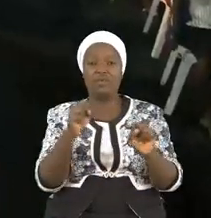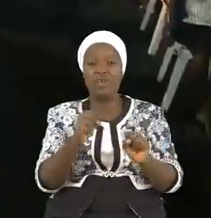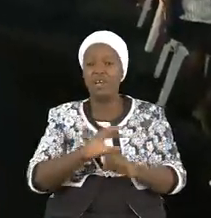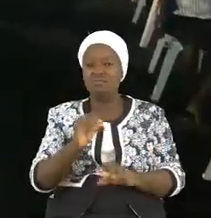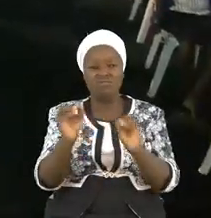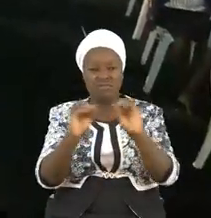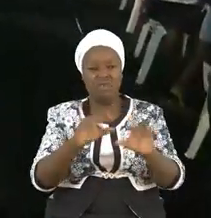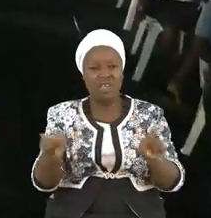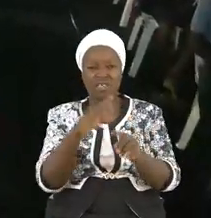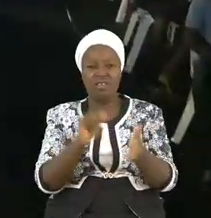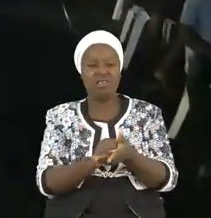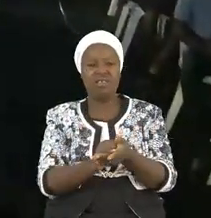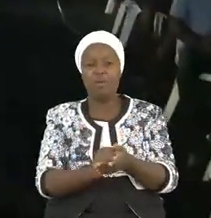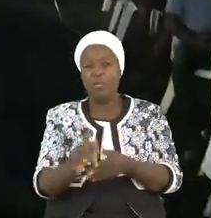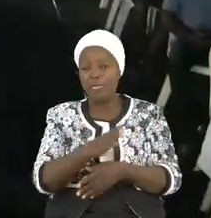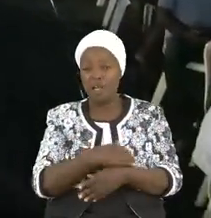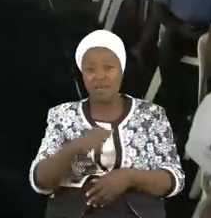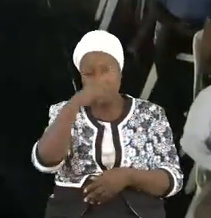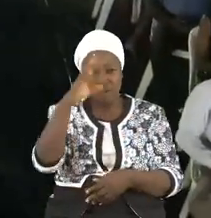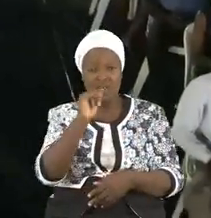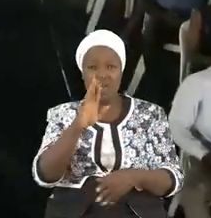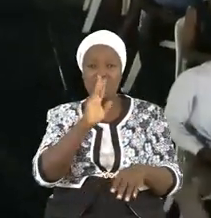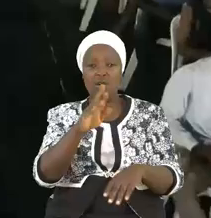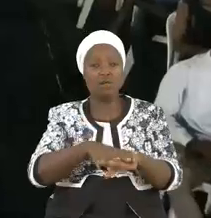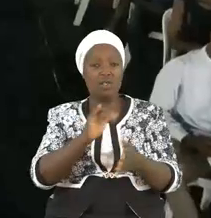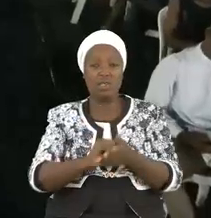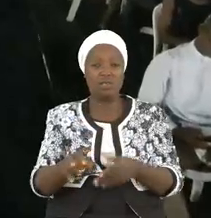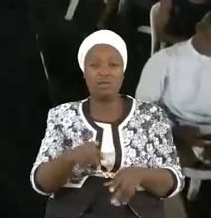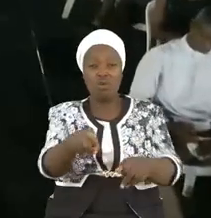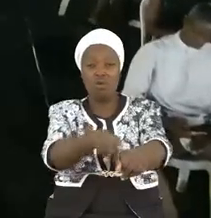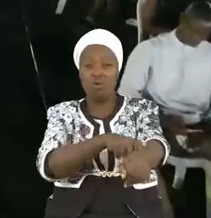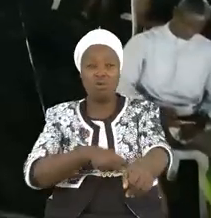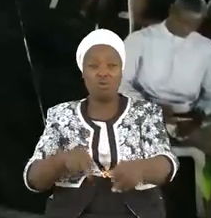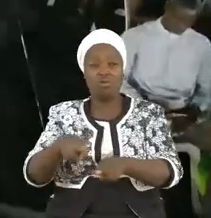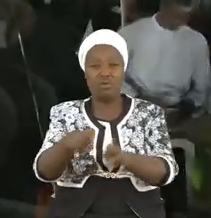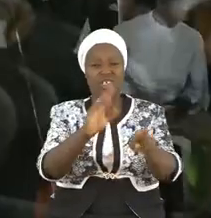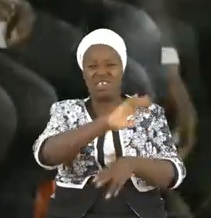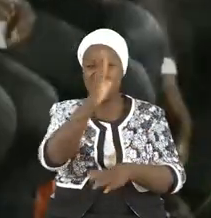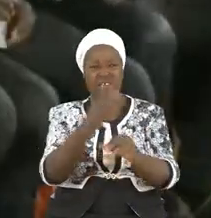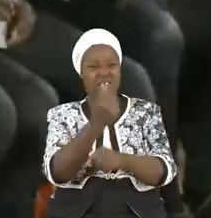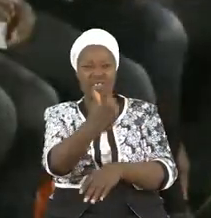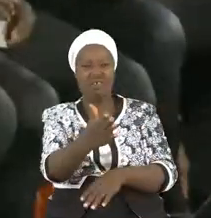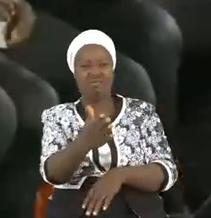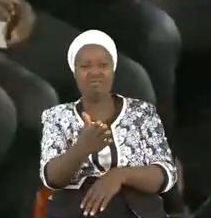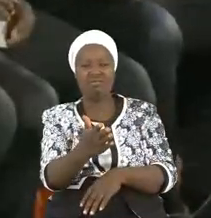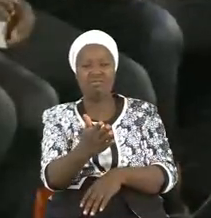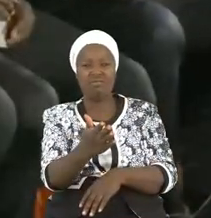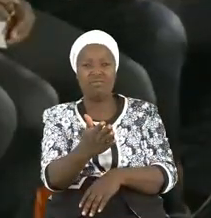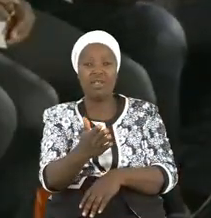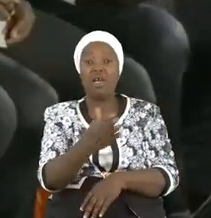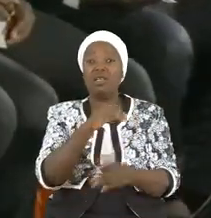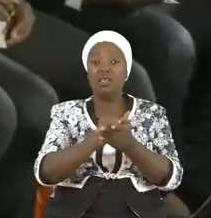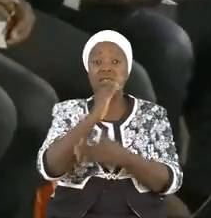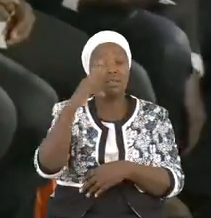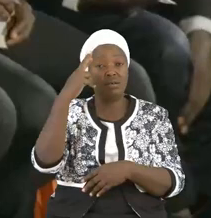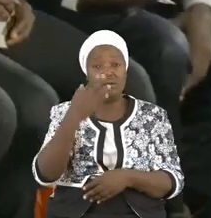And because they're on that wrong road, they never reach. They never get there. That's the reason why